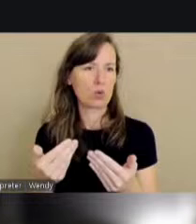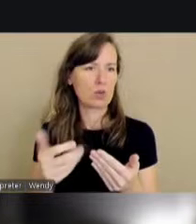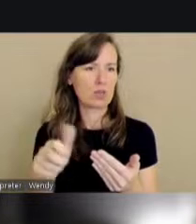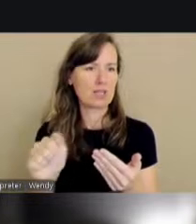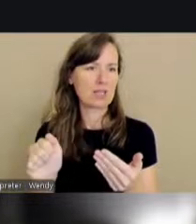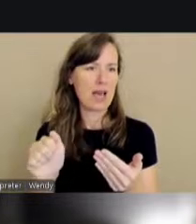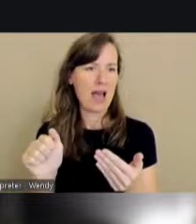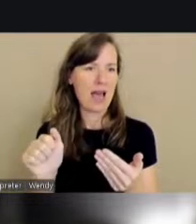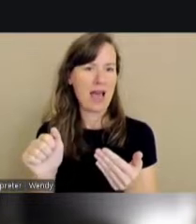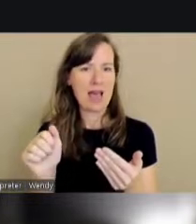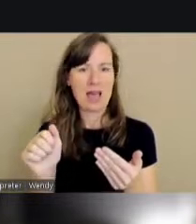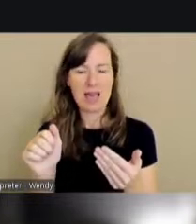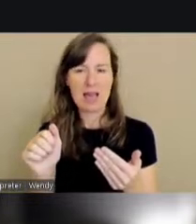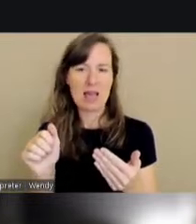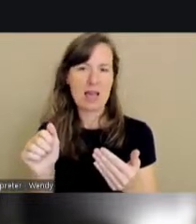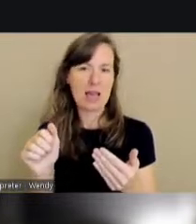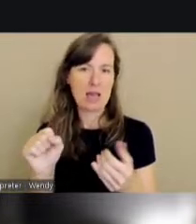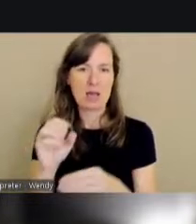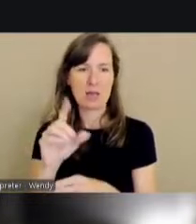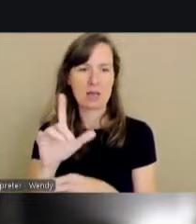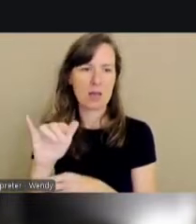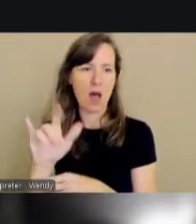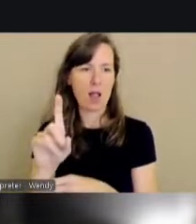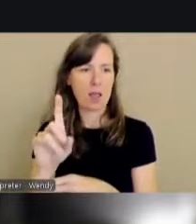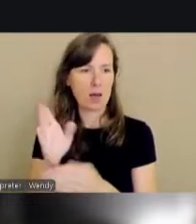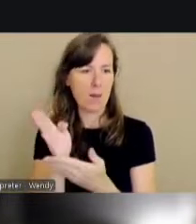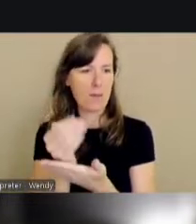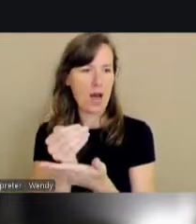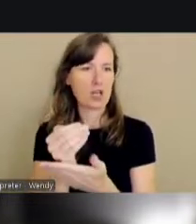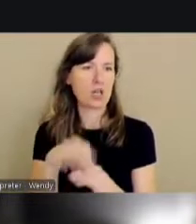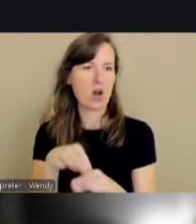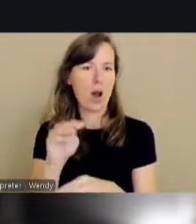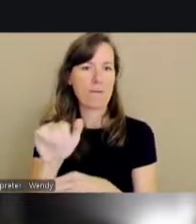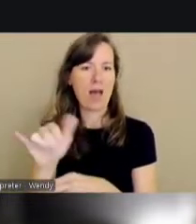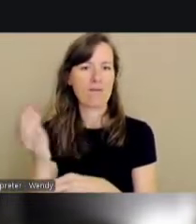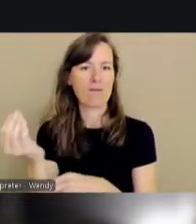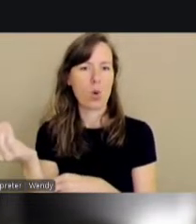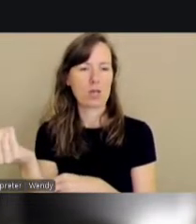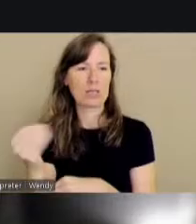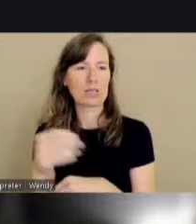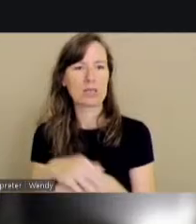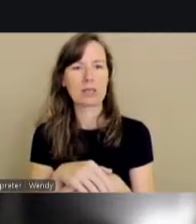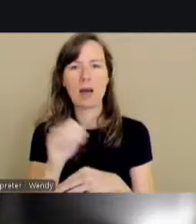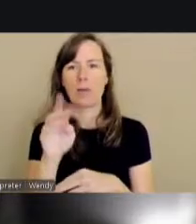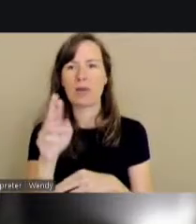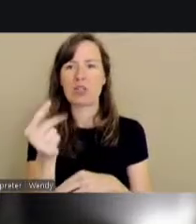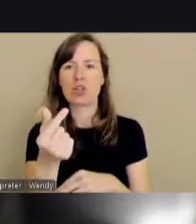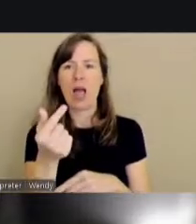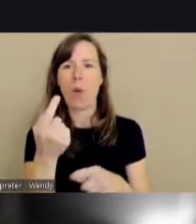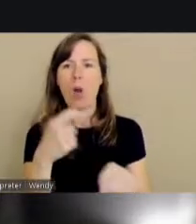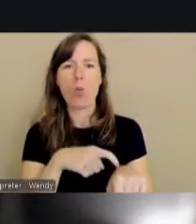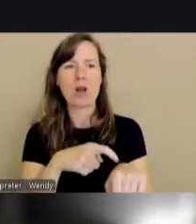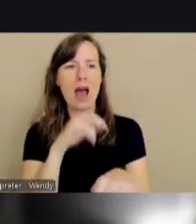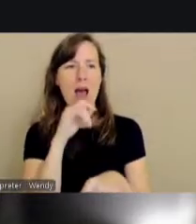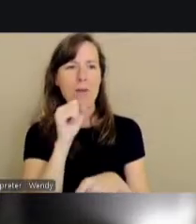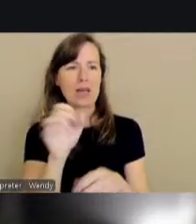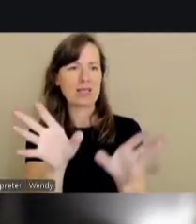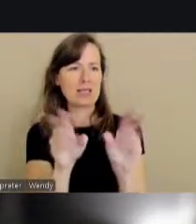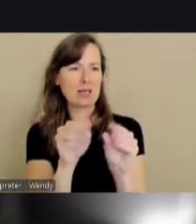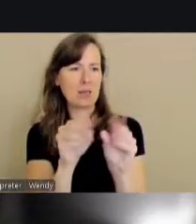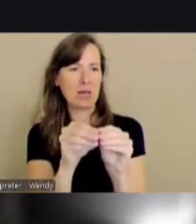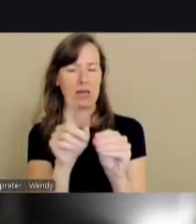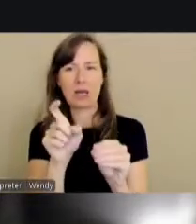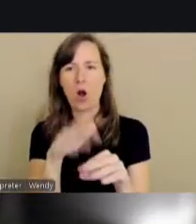coherent budget on May 14th. Mr. Galloway, what time is the hearing on the 7th?